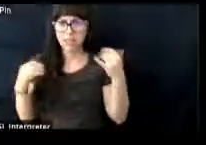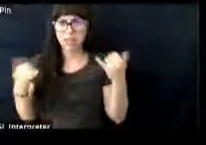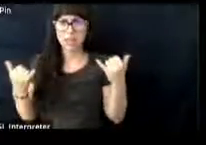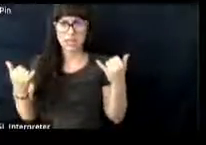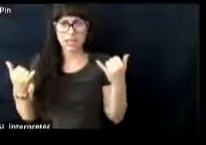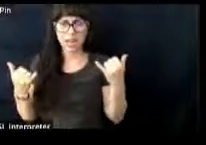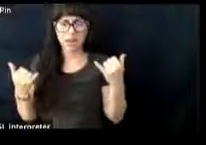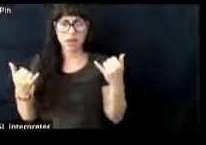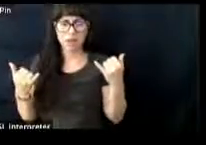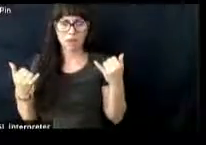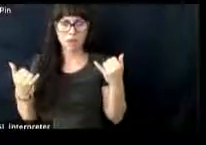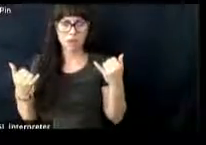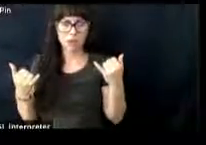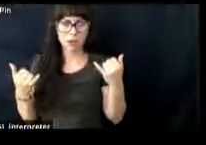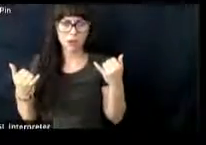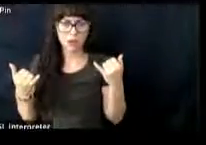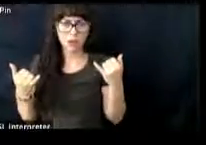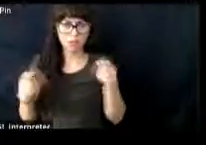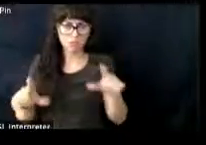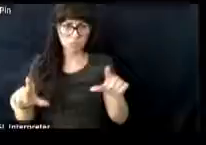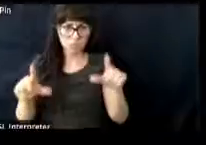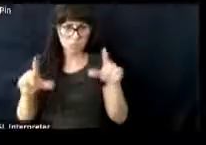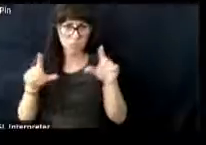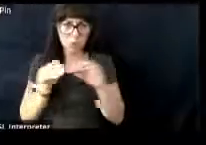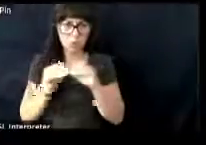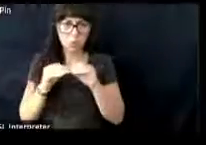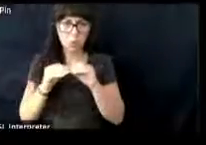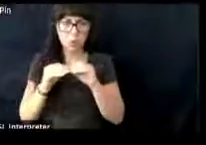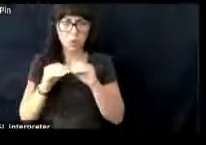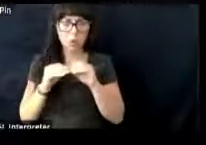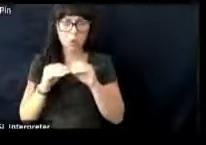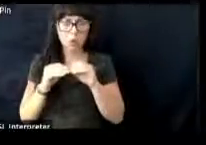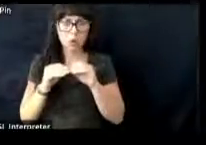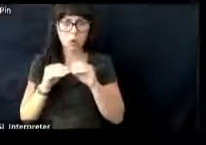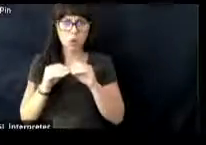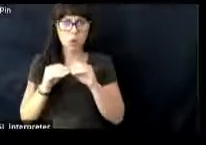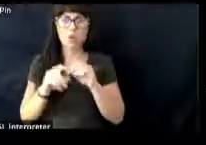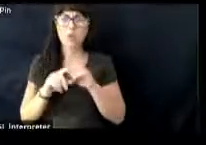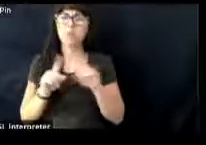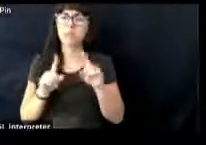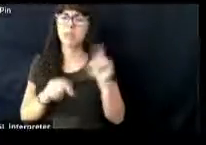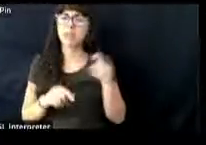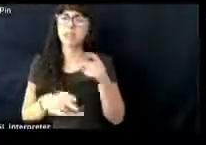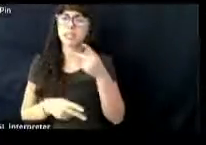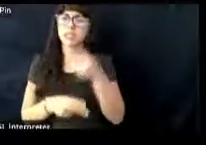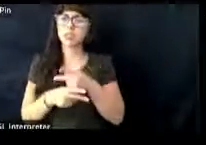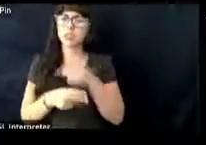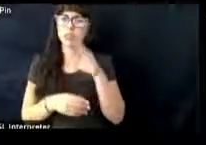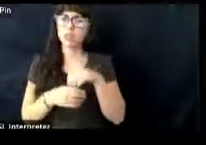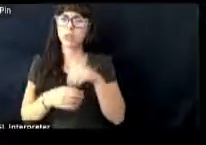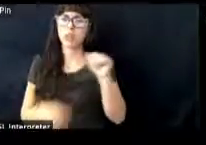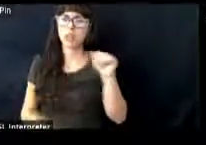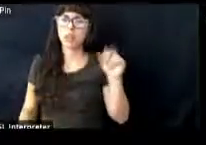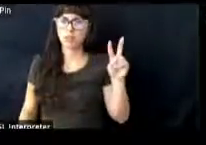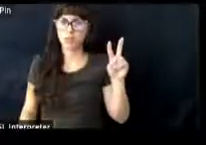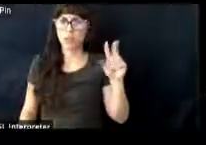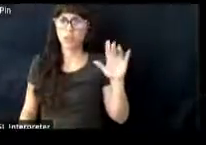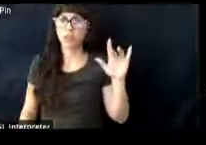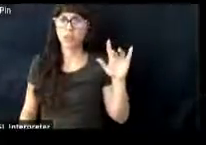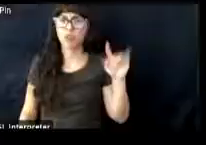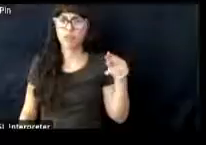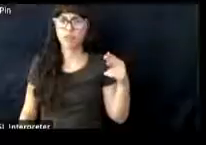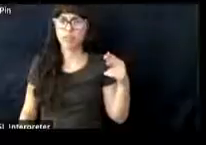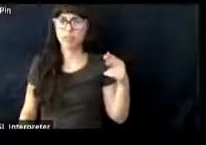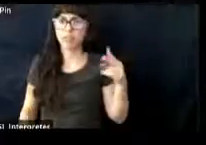yeah, maybe if we go closer. It needs to stay in the Antelope Valley, in the 25th district,